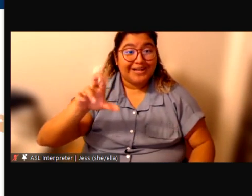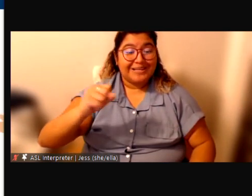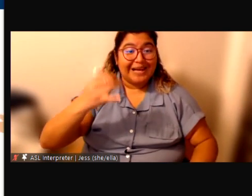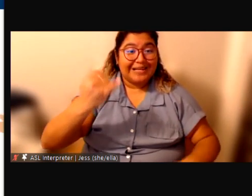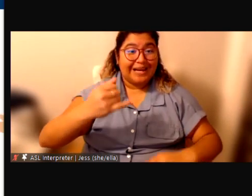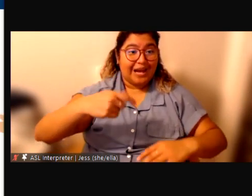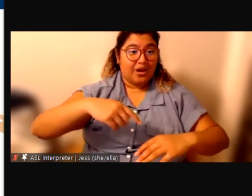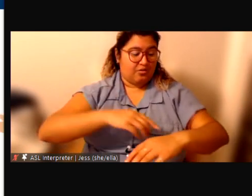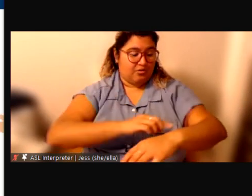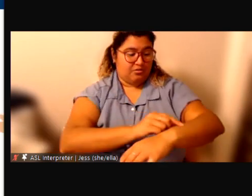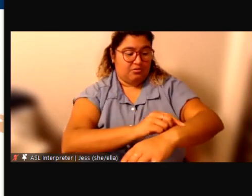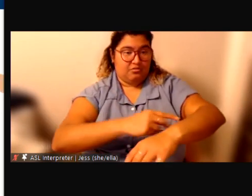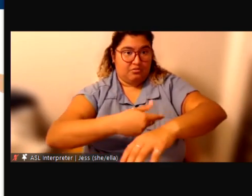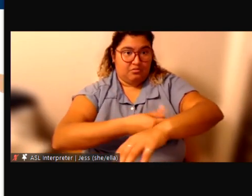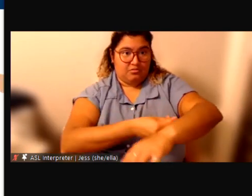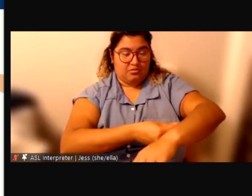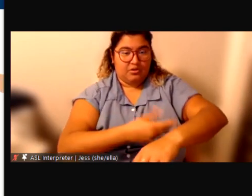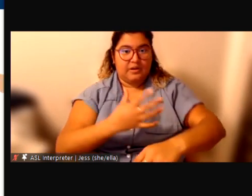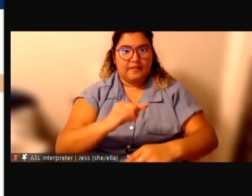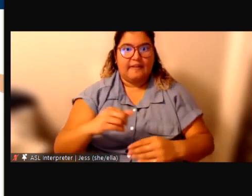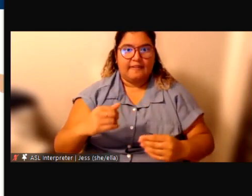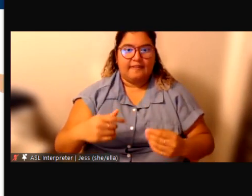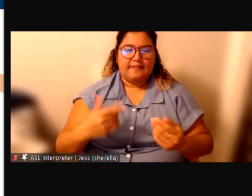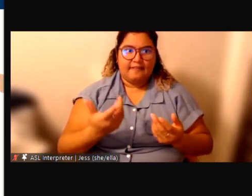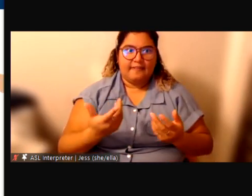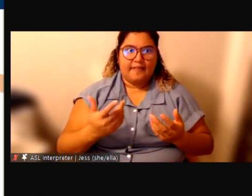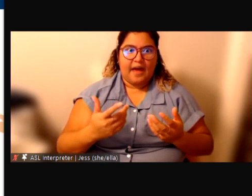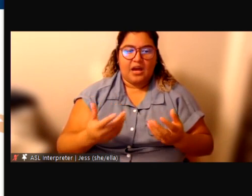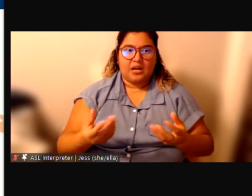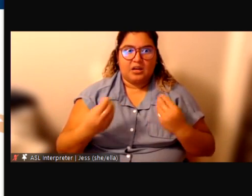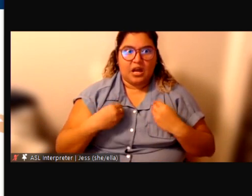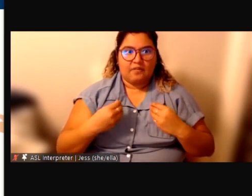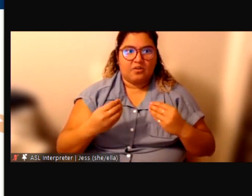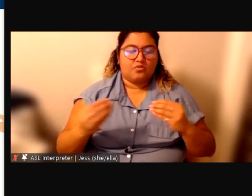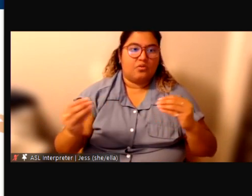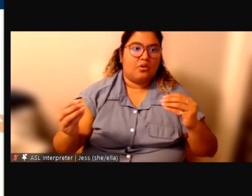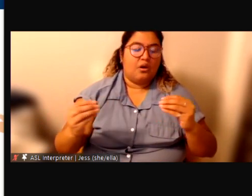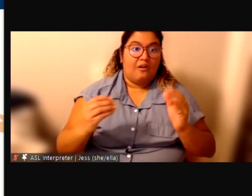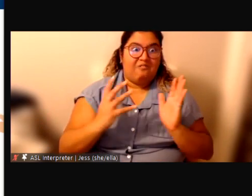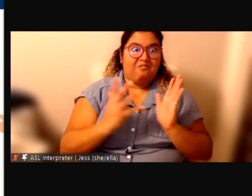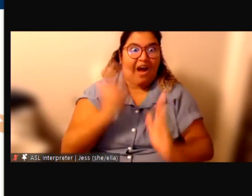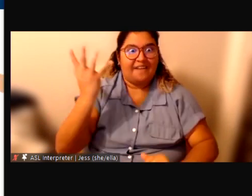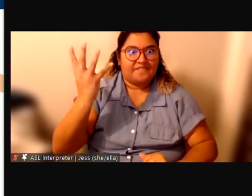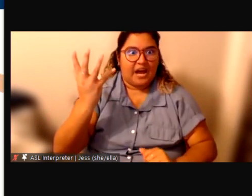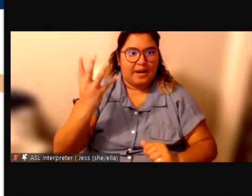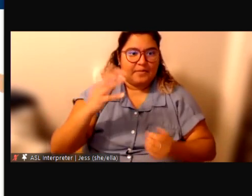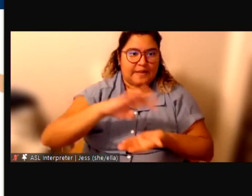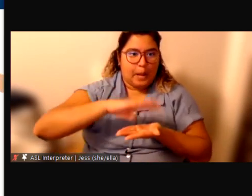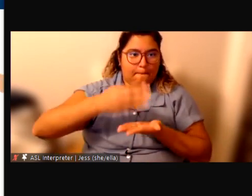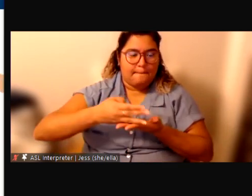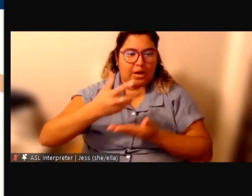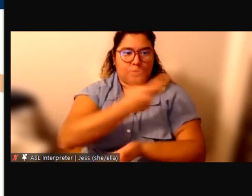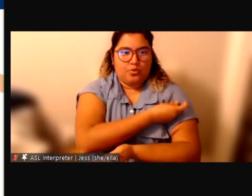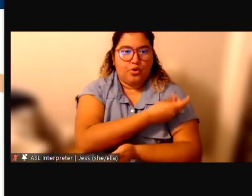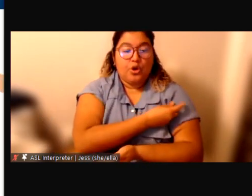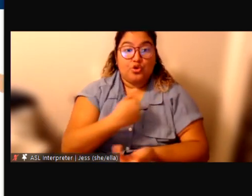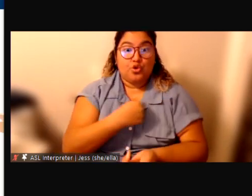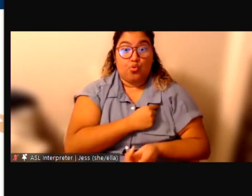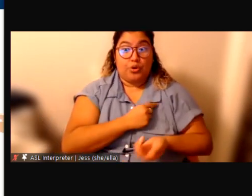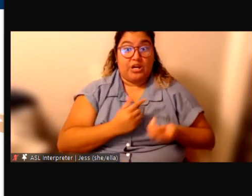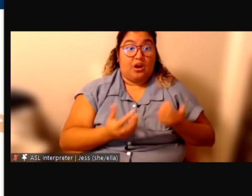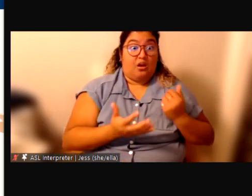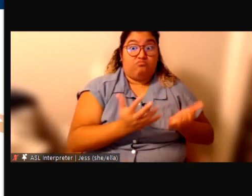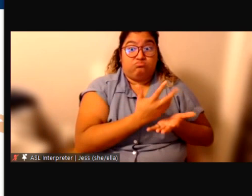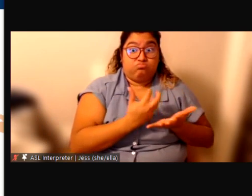a 5x increase in the total vaccine supply, we are ramping up plans to give second doses to people who have